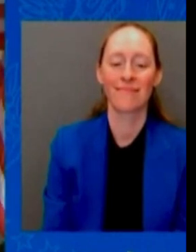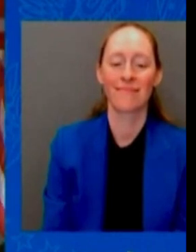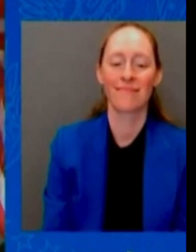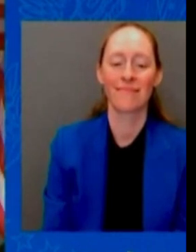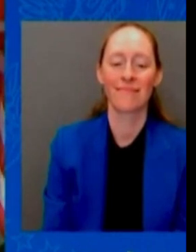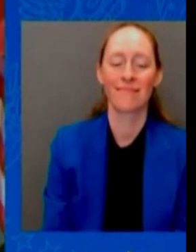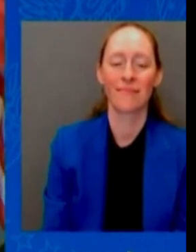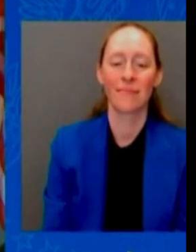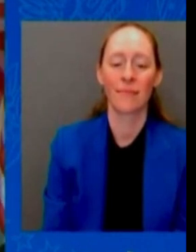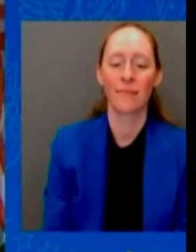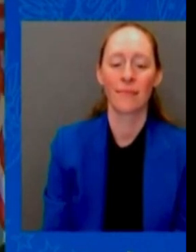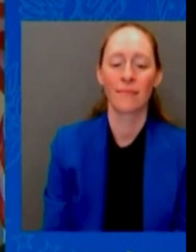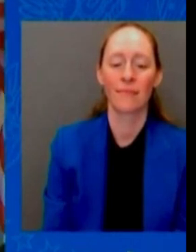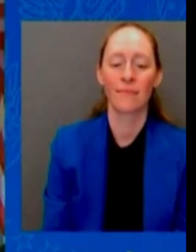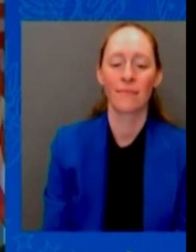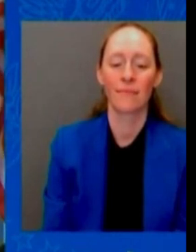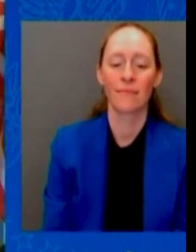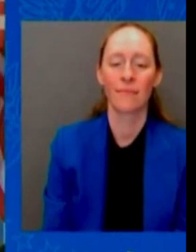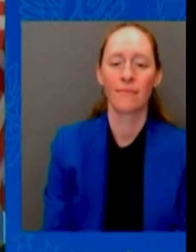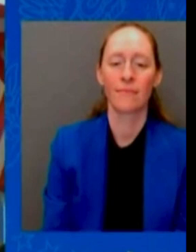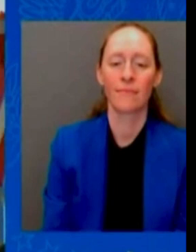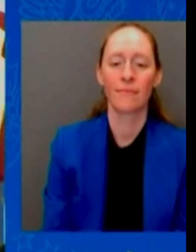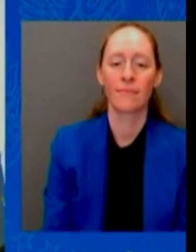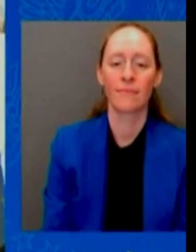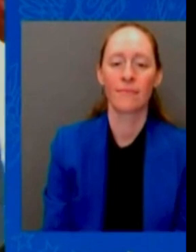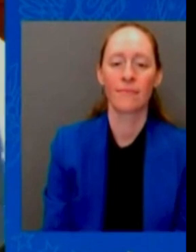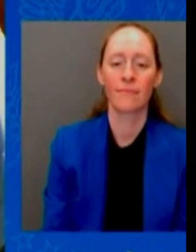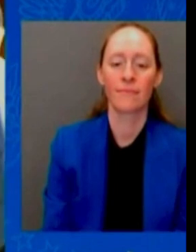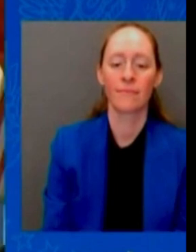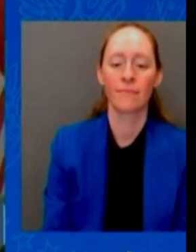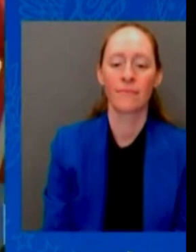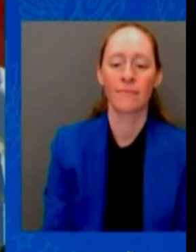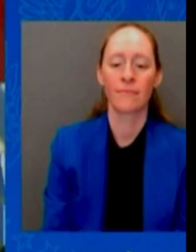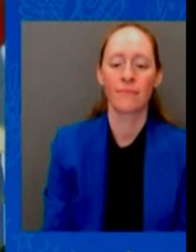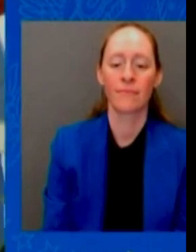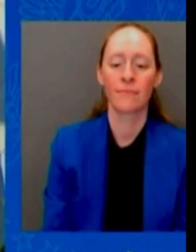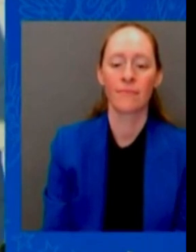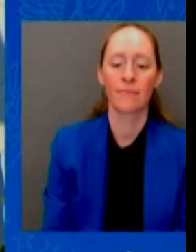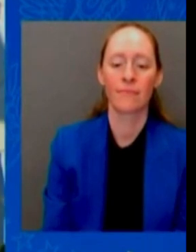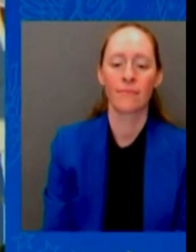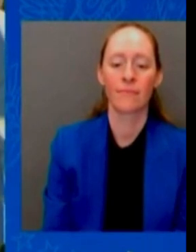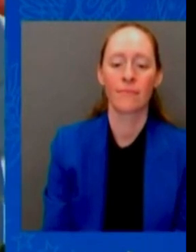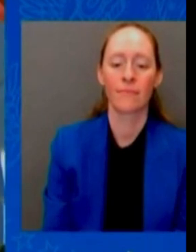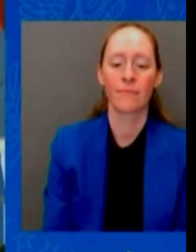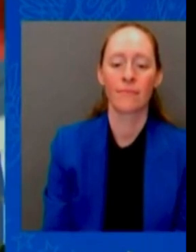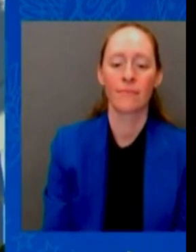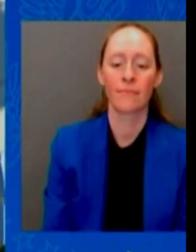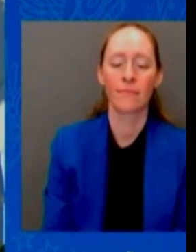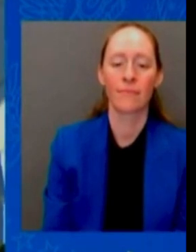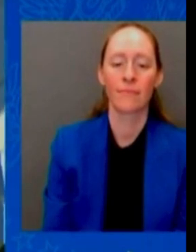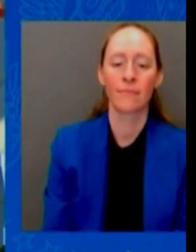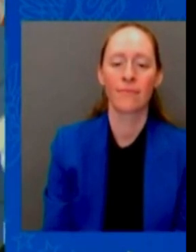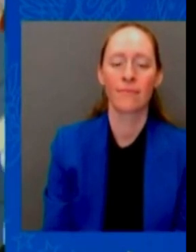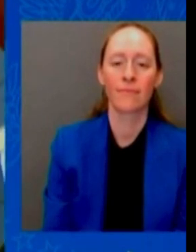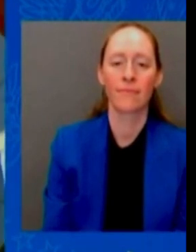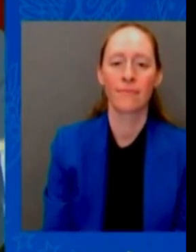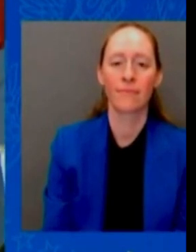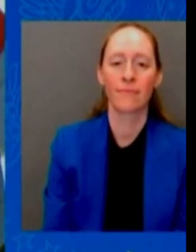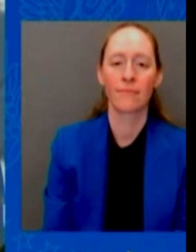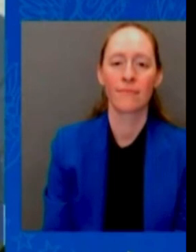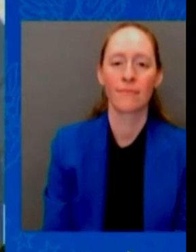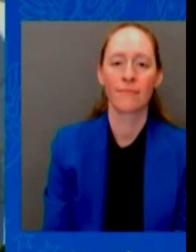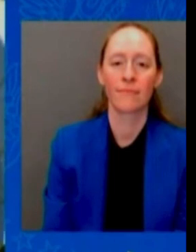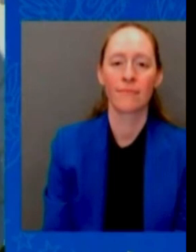grandes opportunités, d'une plus grande dignité individuelle et d'une plus grande paix. Stalwart friends in times